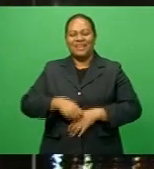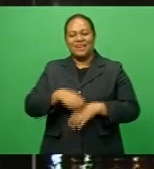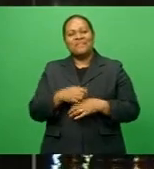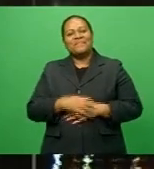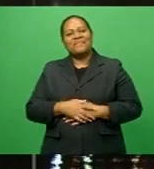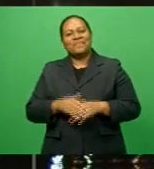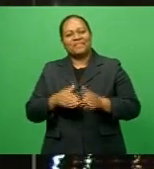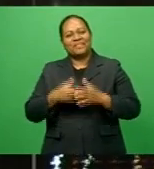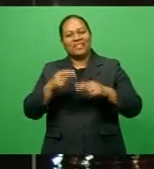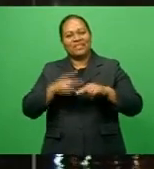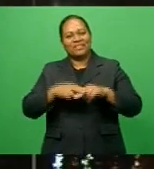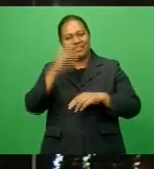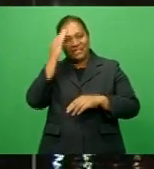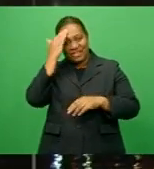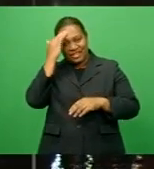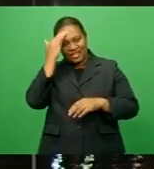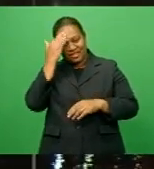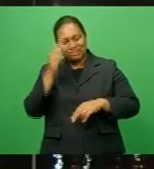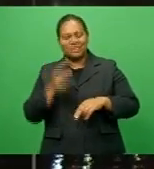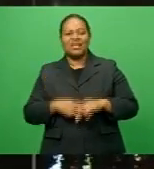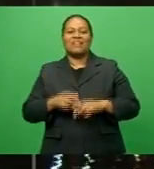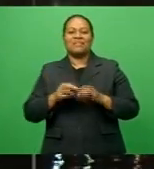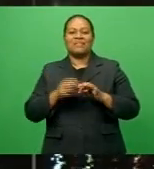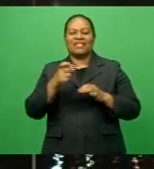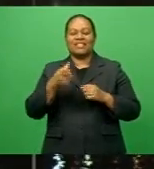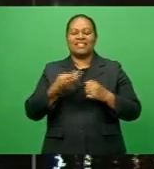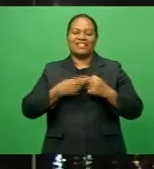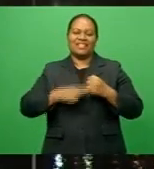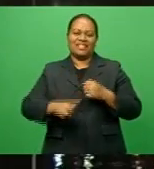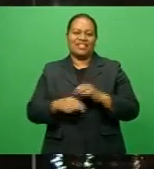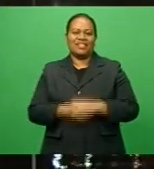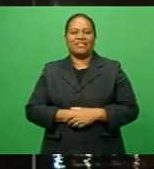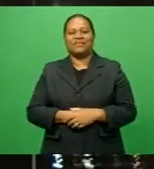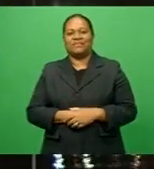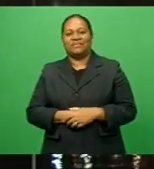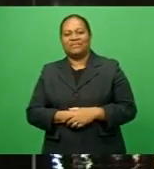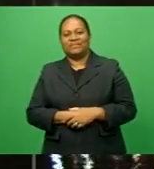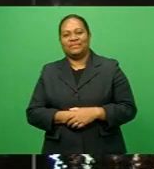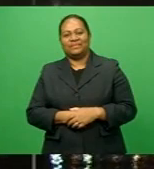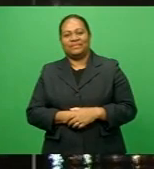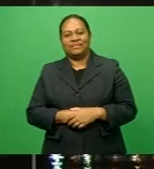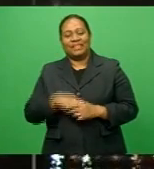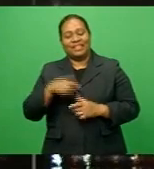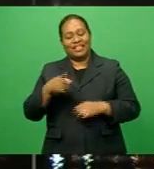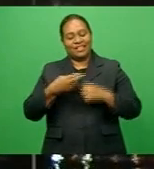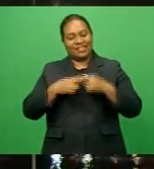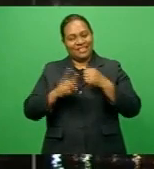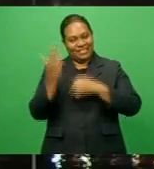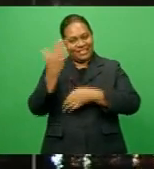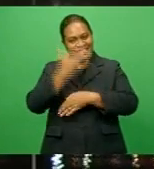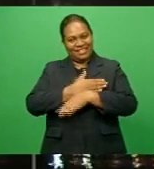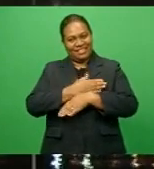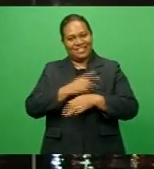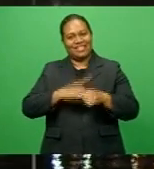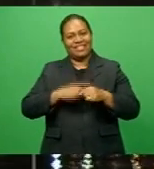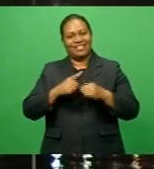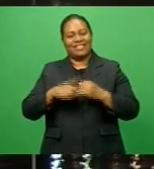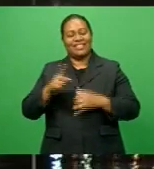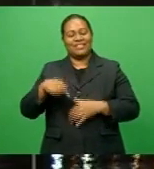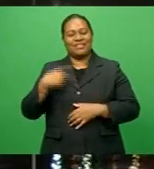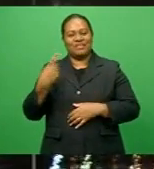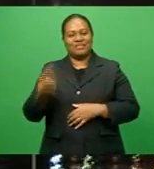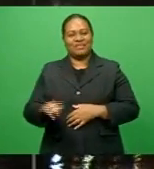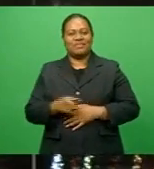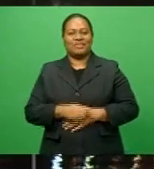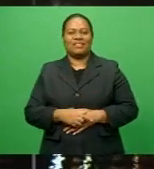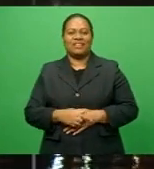fbcnews@fbc.com.fj, via Facebook page FBC News and our Twitter page at FBC_news. That's it news for tonight. Until tomorrow, from the